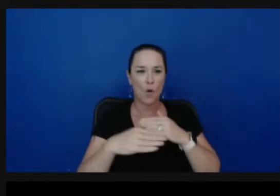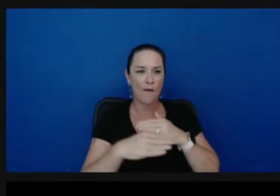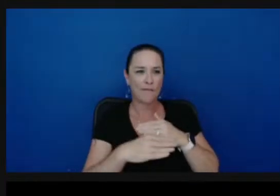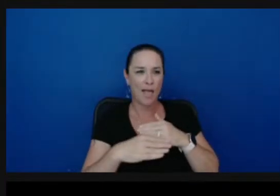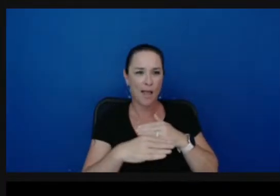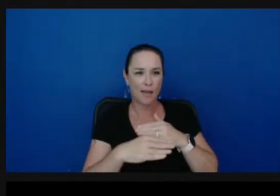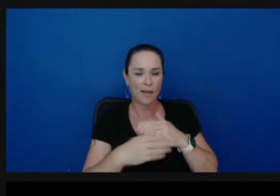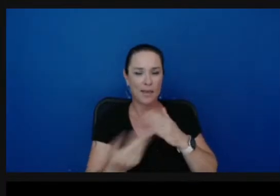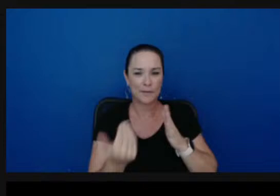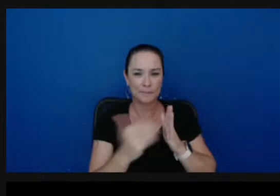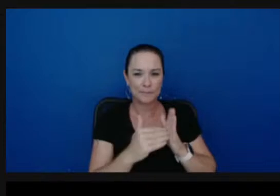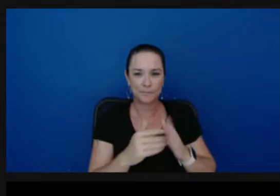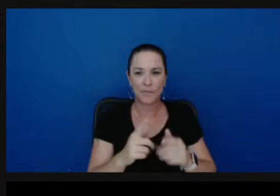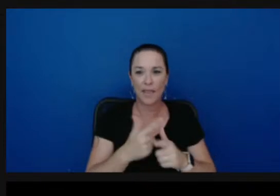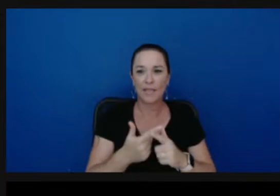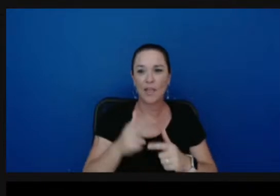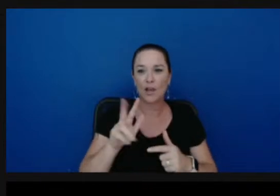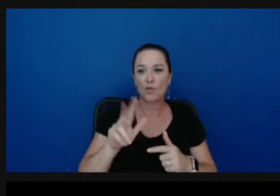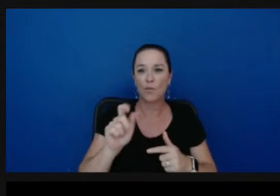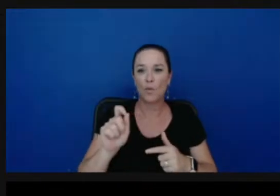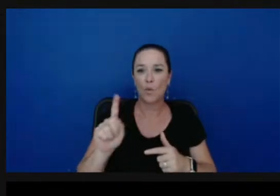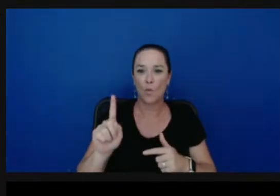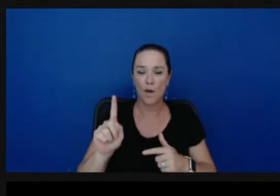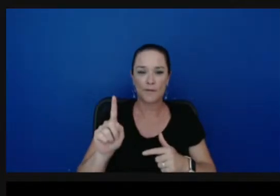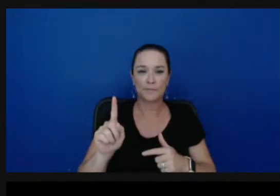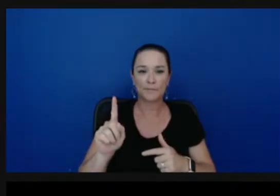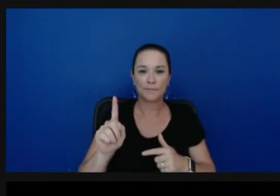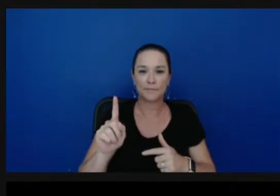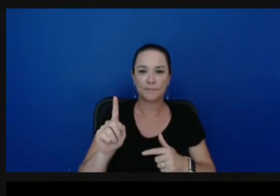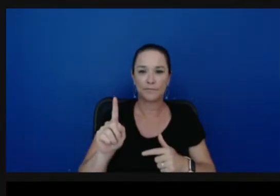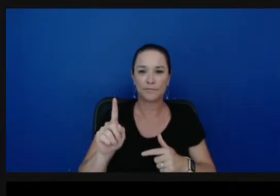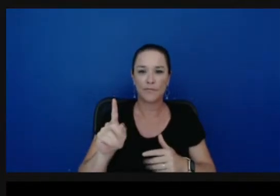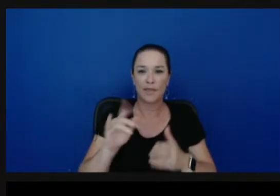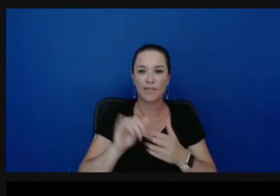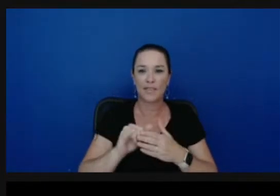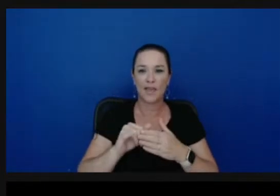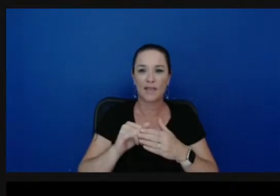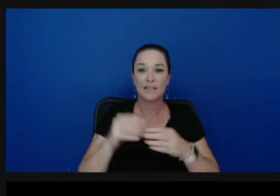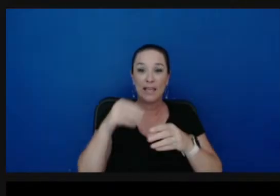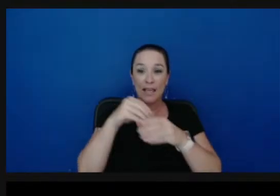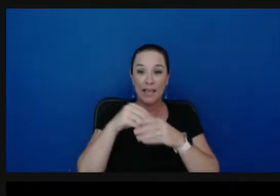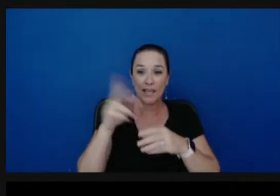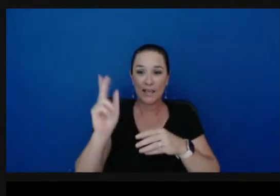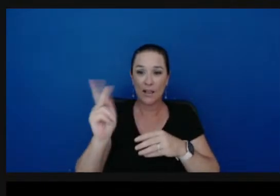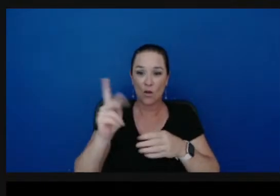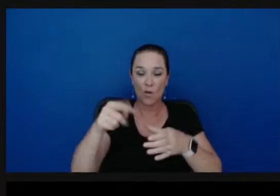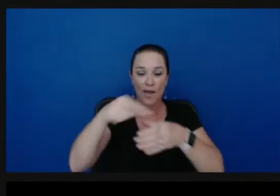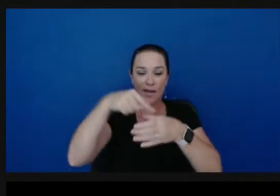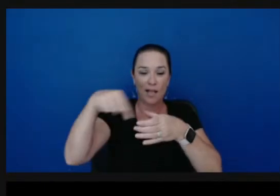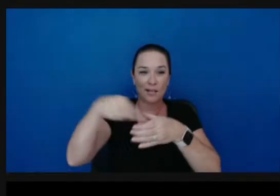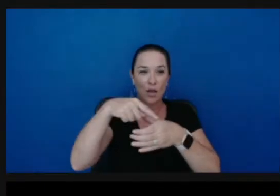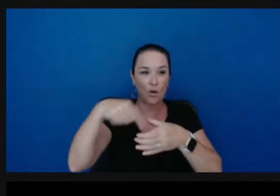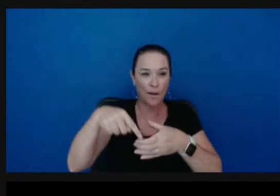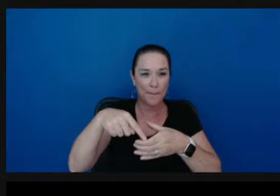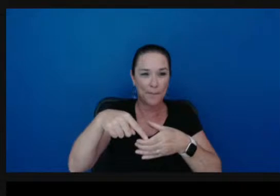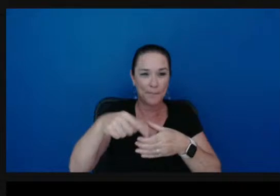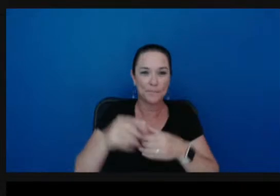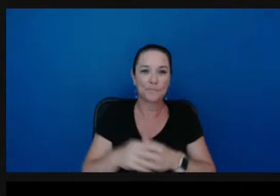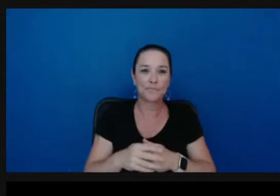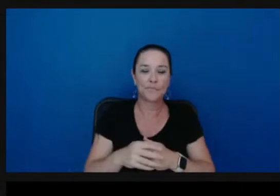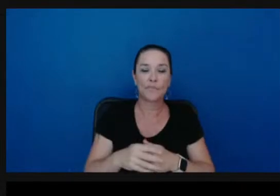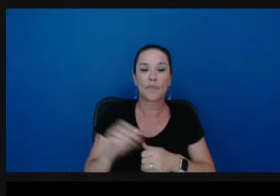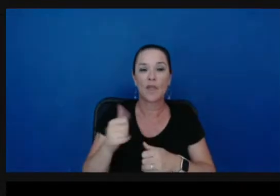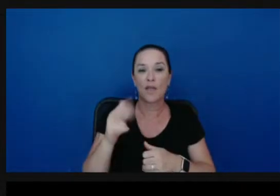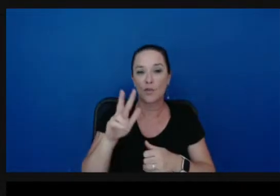And then a 3.1 that comes in Kīlauea Caldera, and a 3.0 in that same spot, and another 3.0 in the same